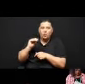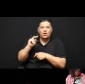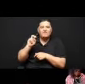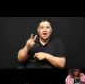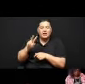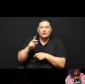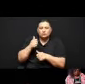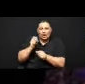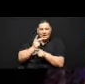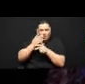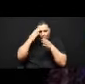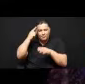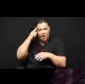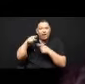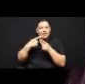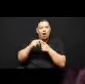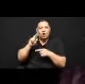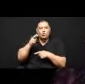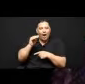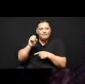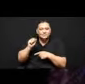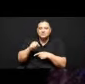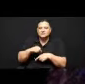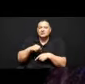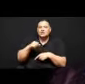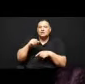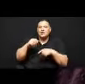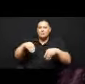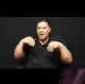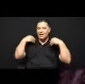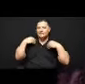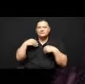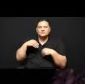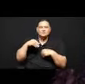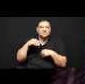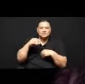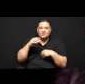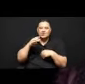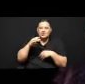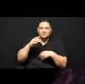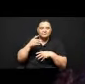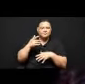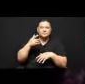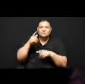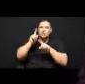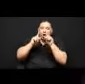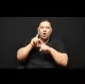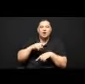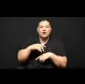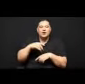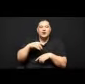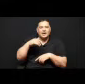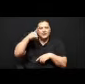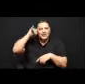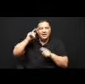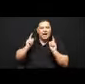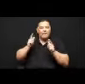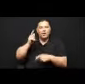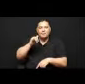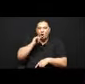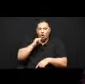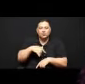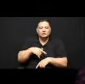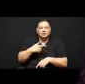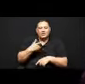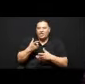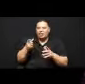stars, cowboy bars, the sing-song sameness of how they toil aimless for no monetary gain, though